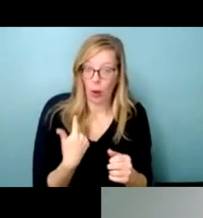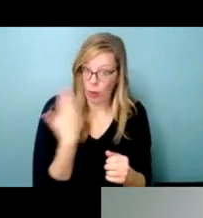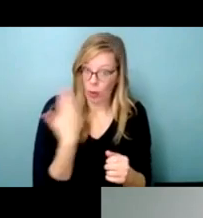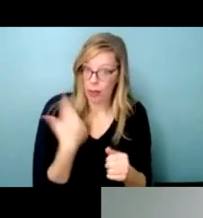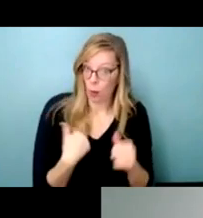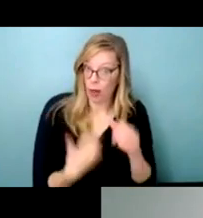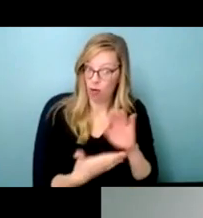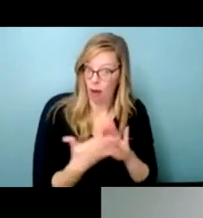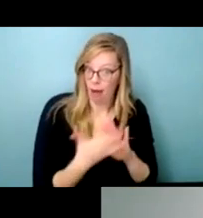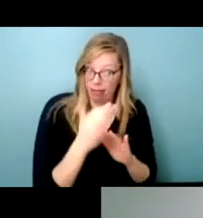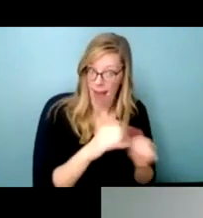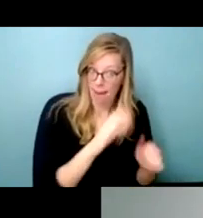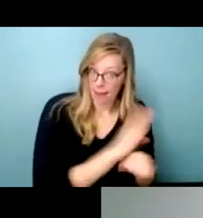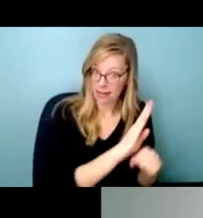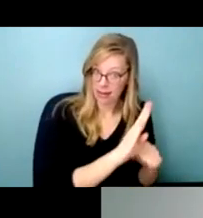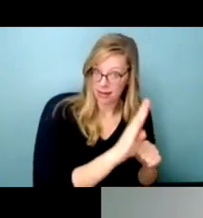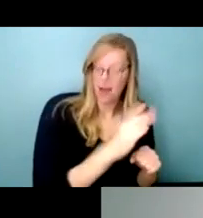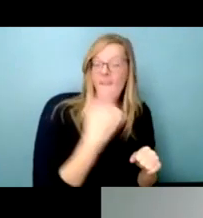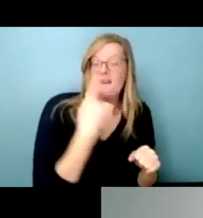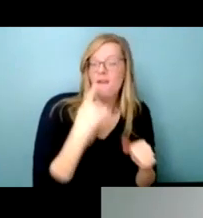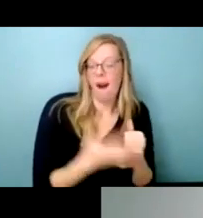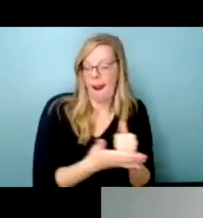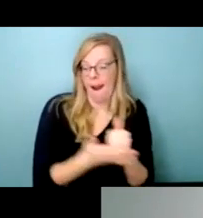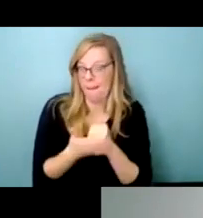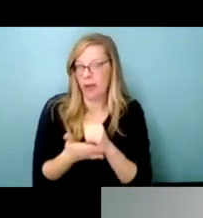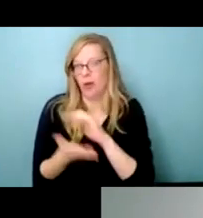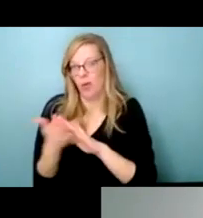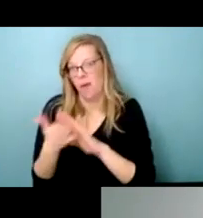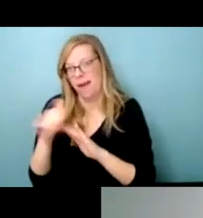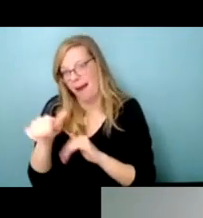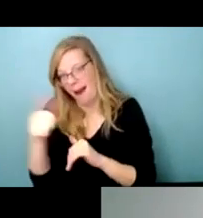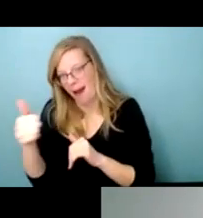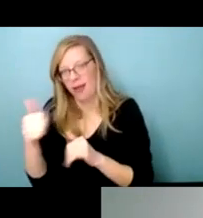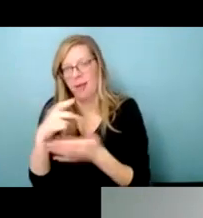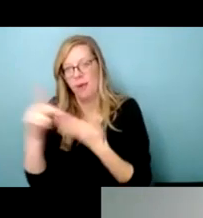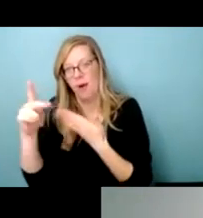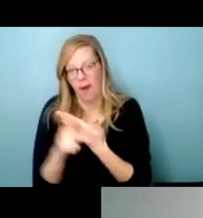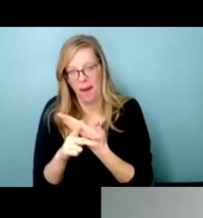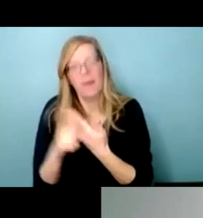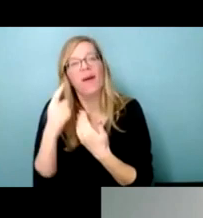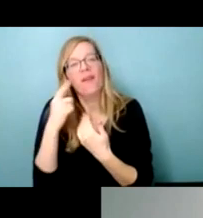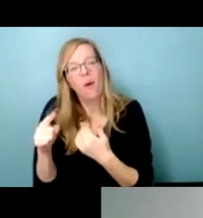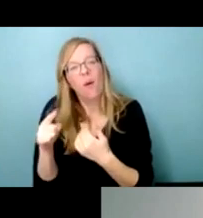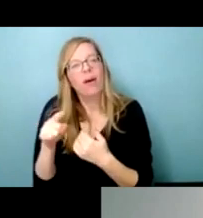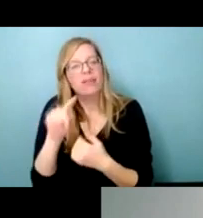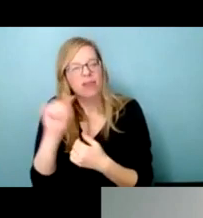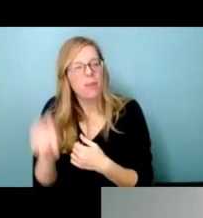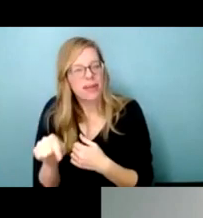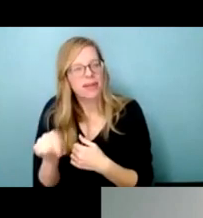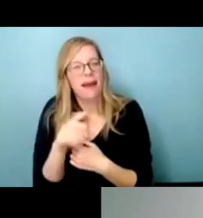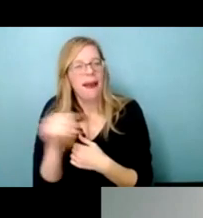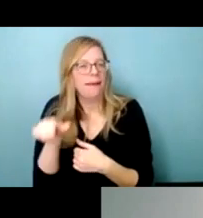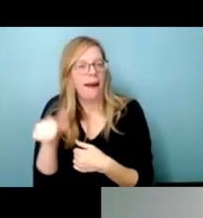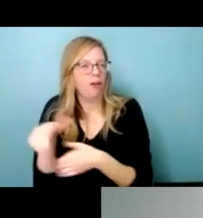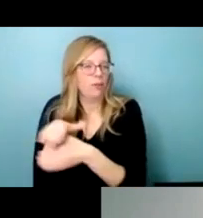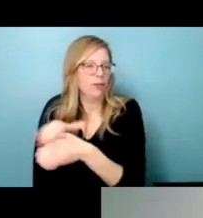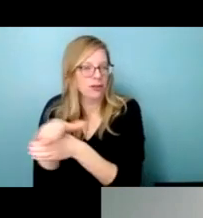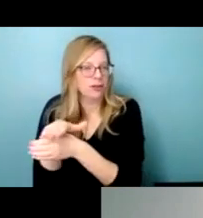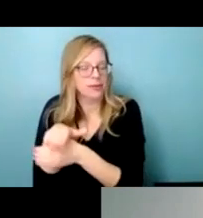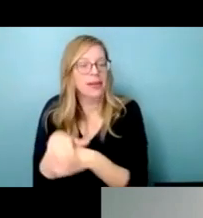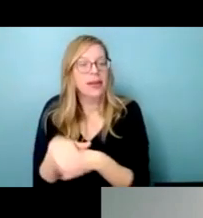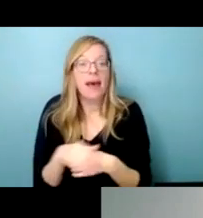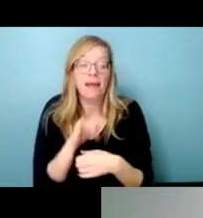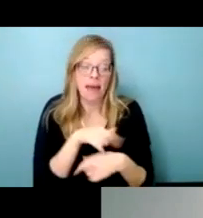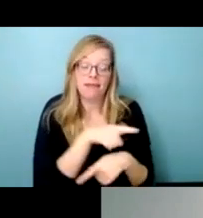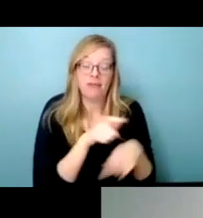can run programs for the region, for the city of Thompson and of course the region. Definitely it's evolved over